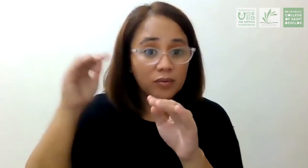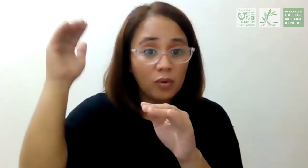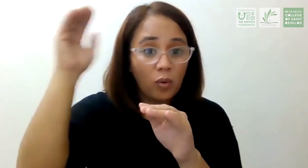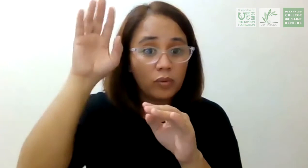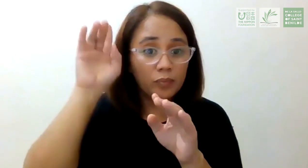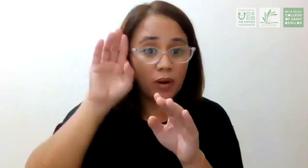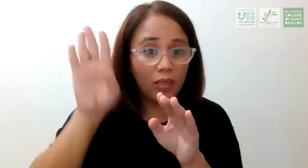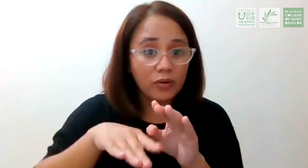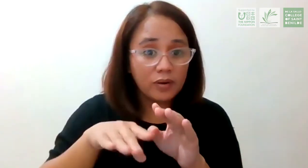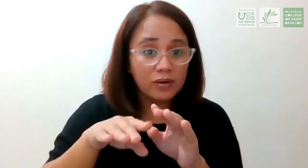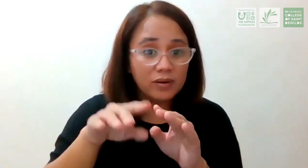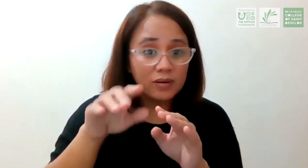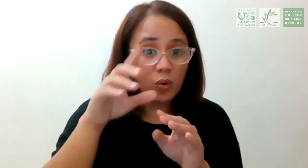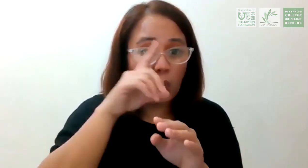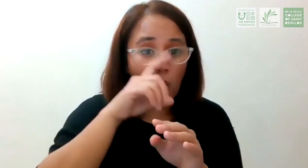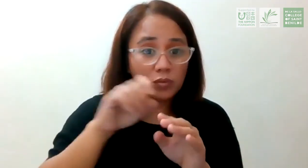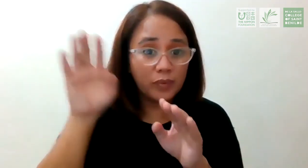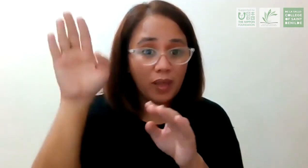So,